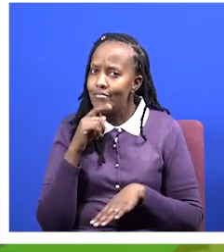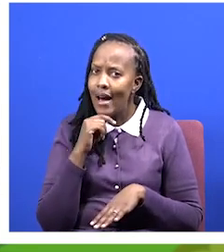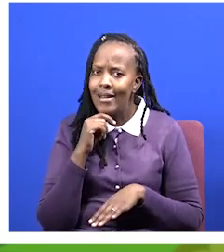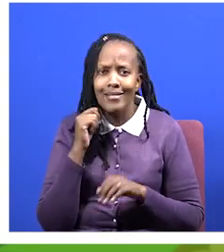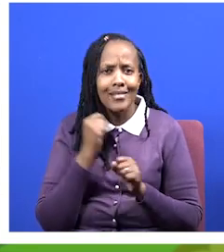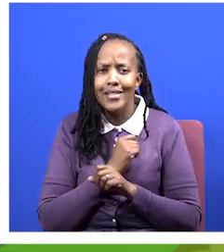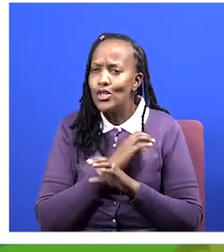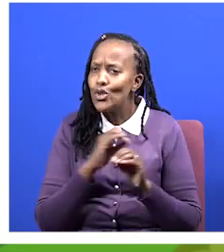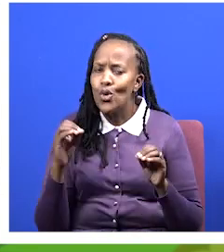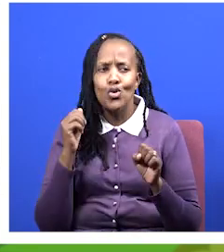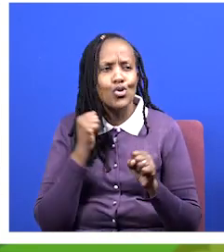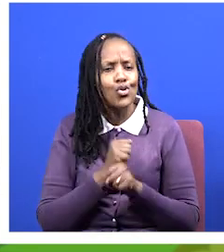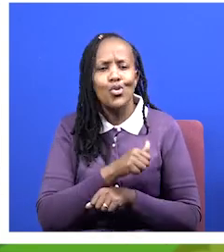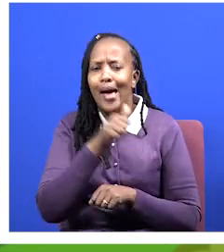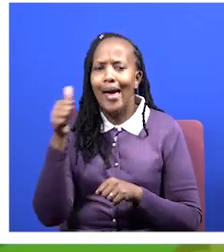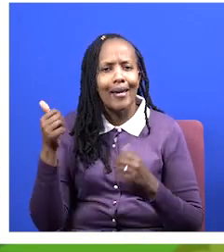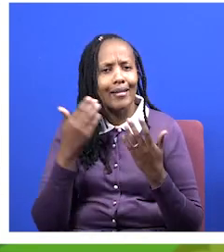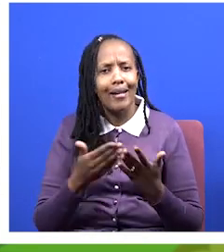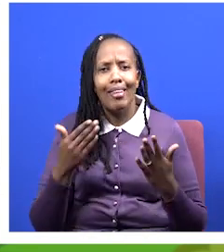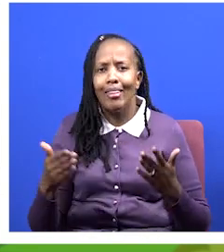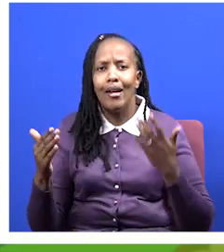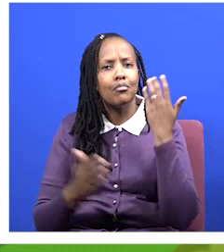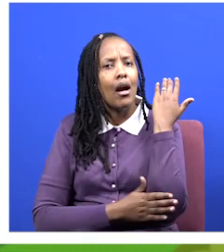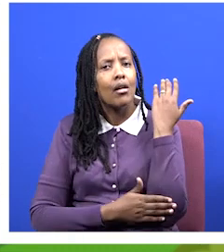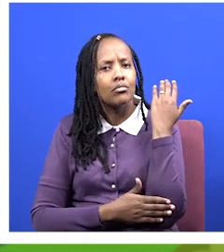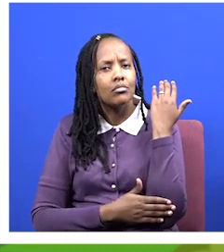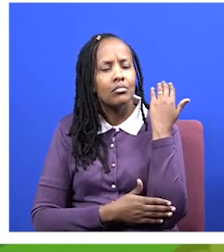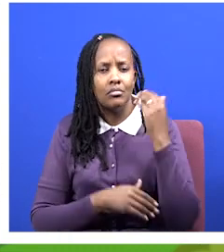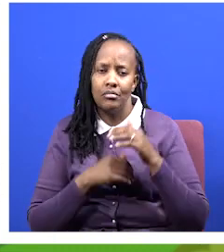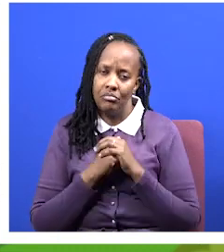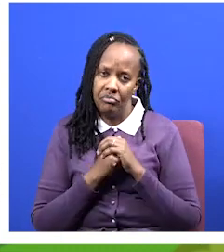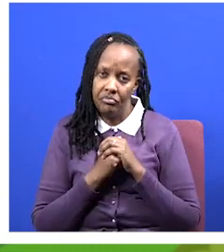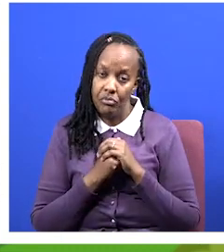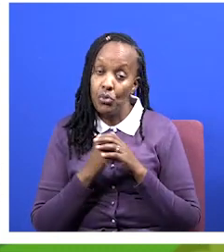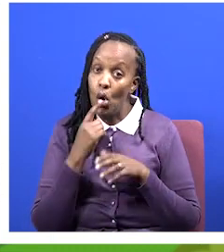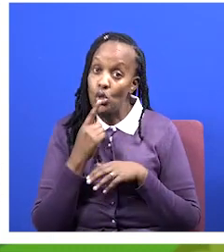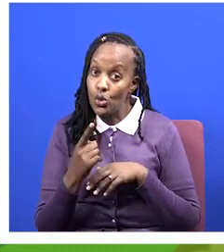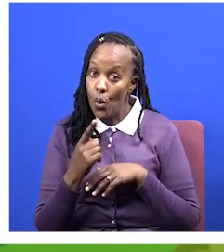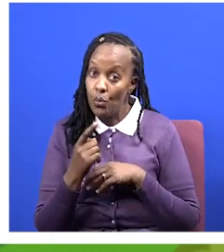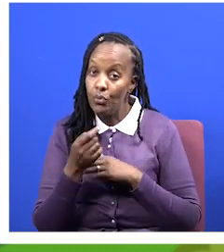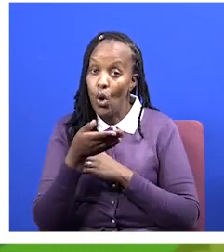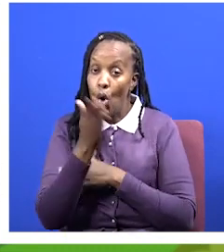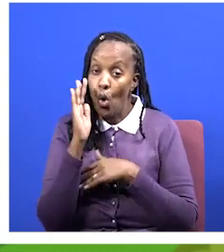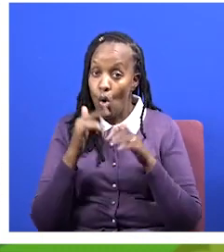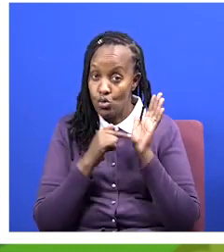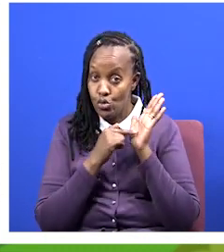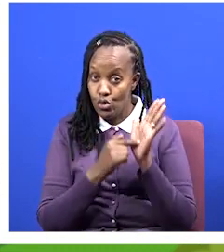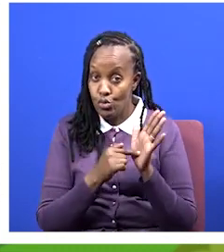do anything bad, even though he had a lot of problems. So